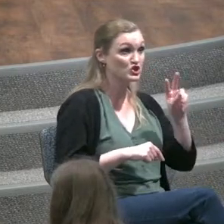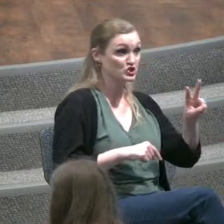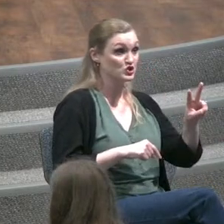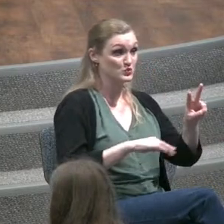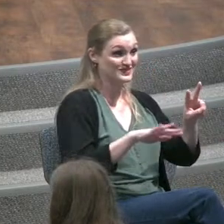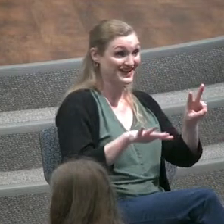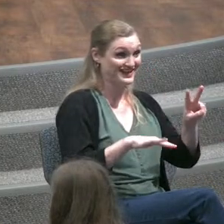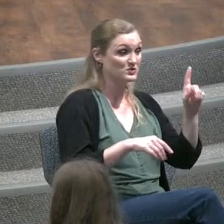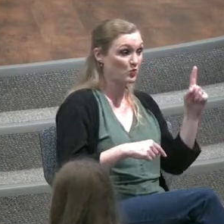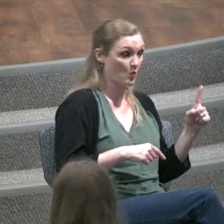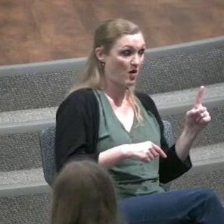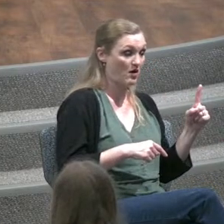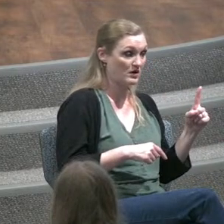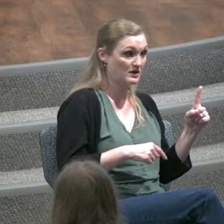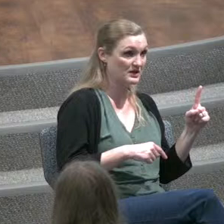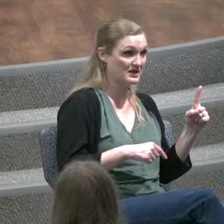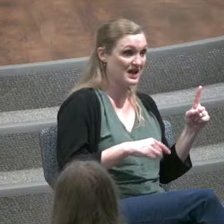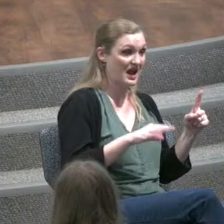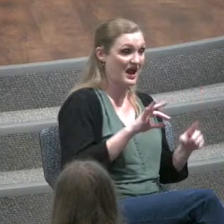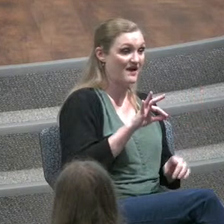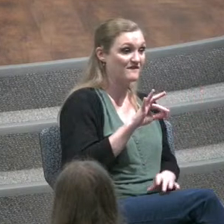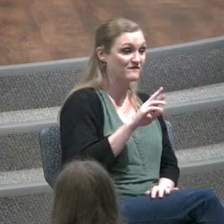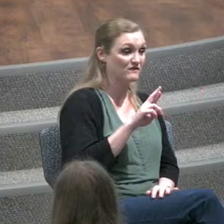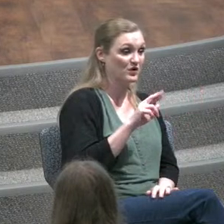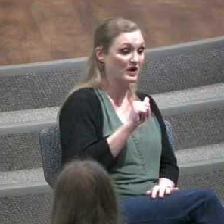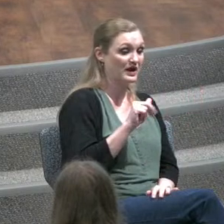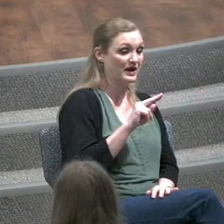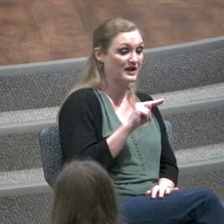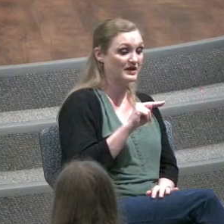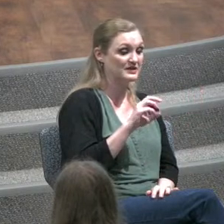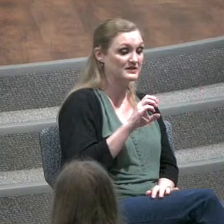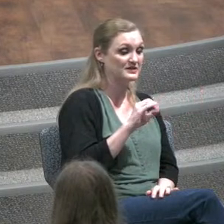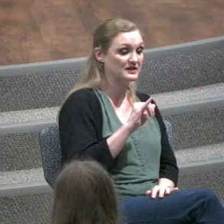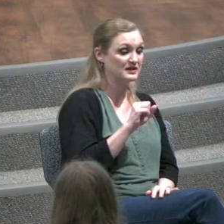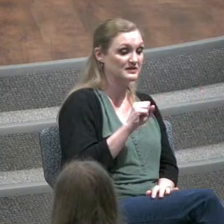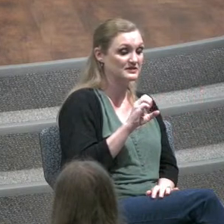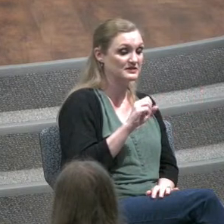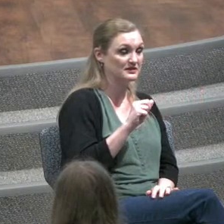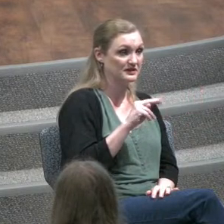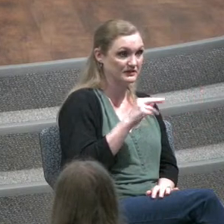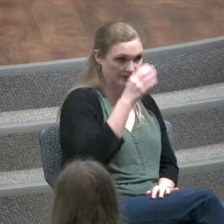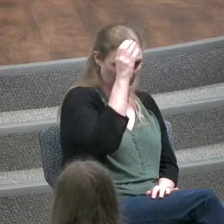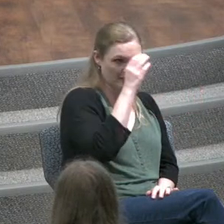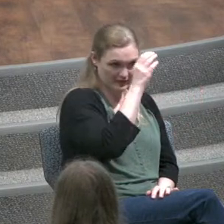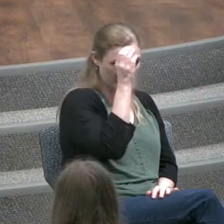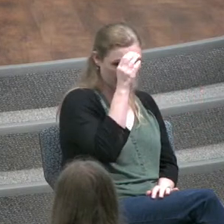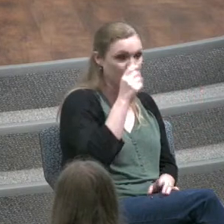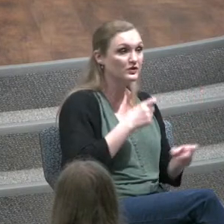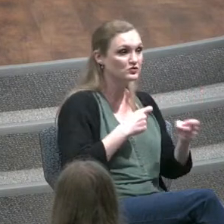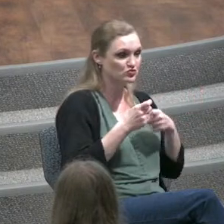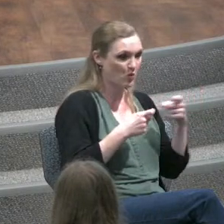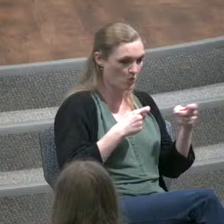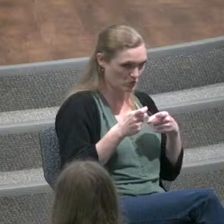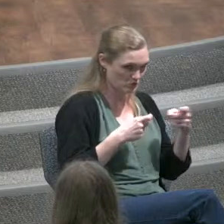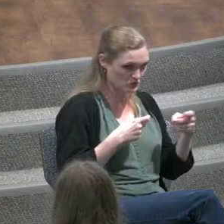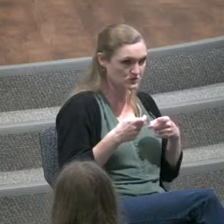two sites. One is Franciscan controlled. We've talked about the Franciscans some in this